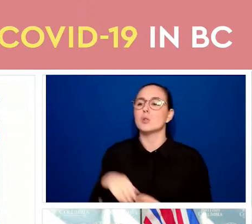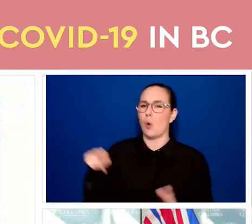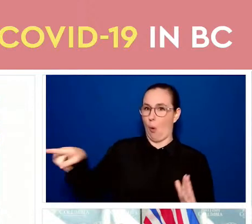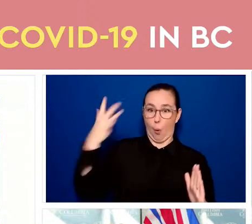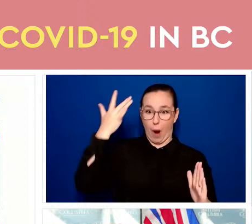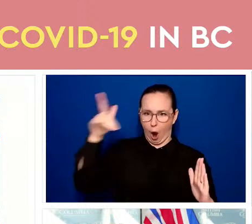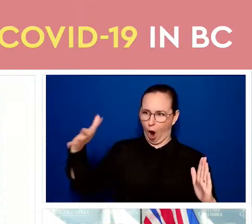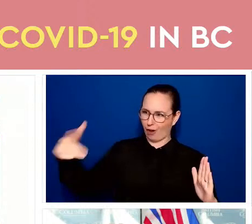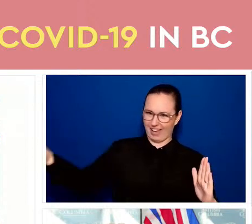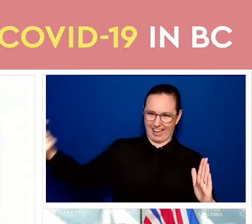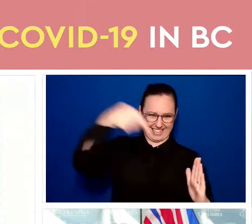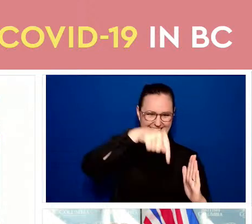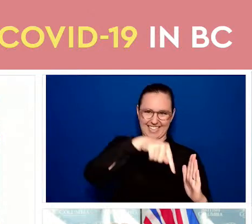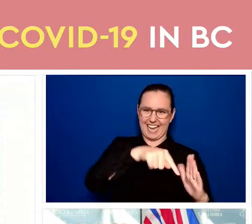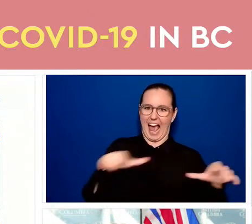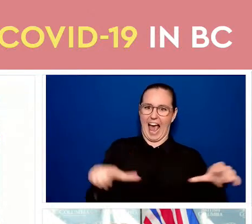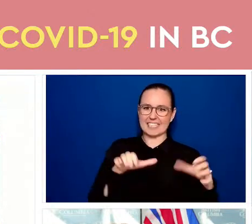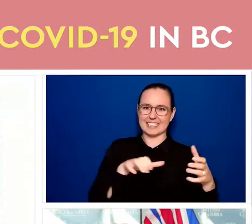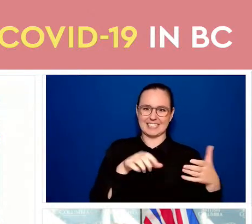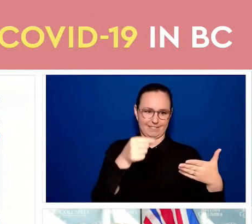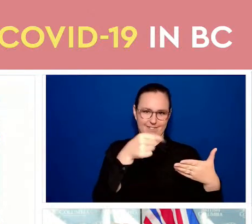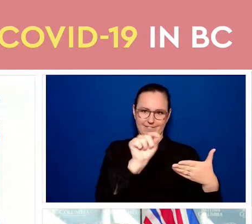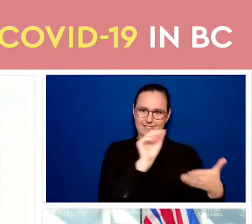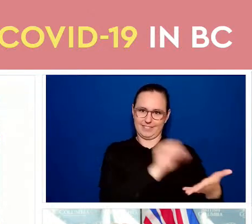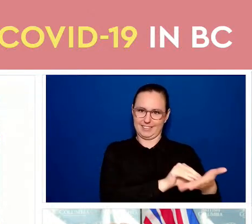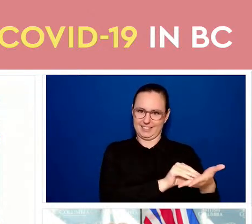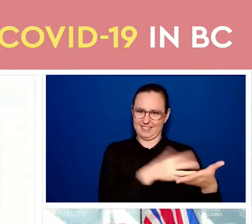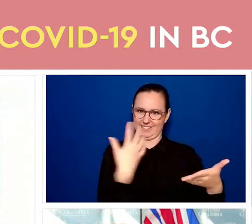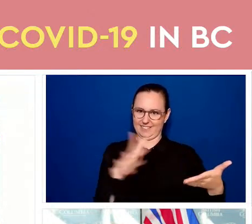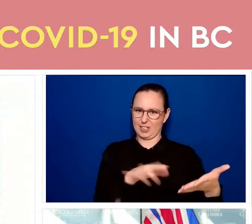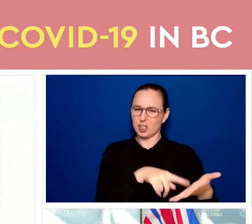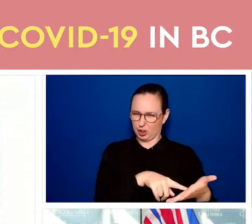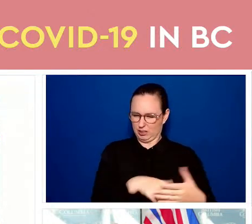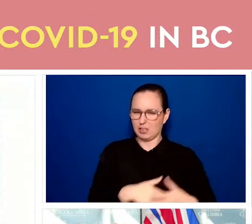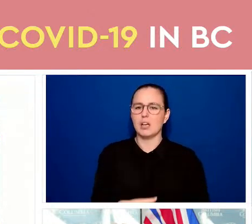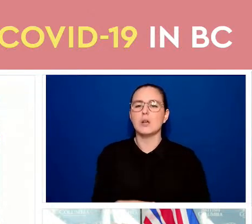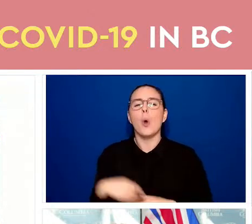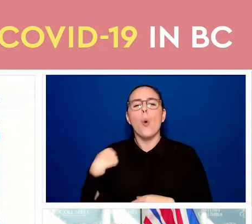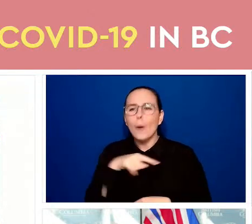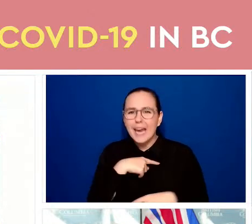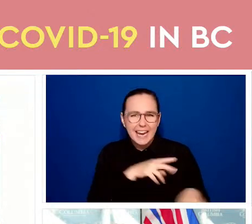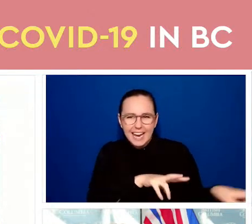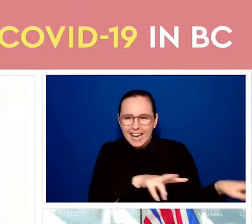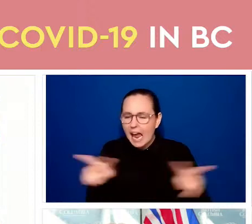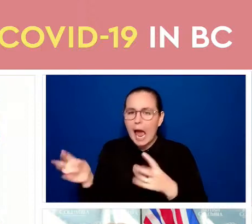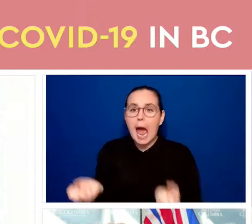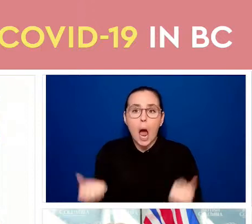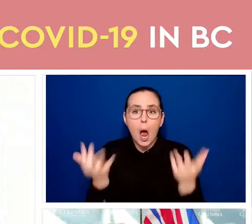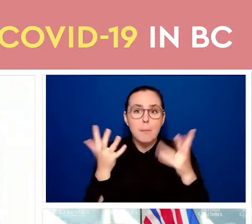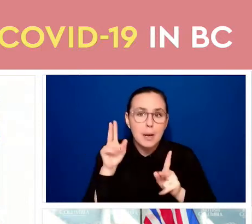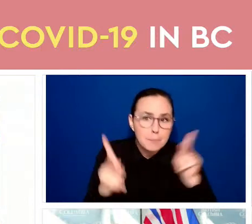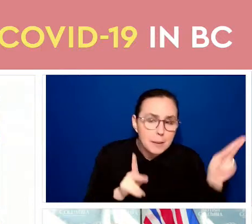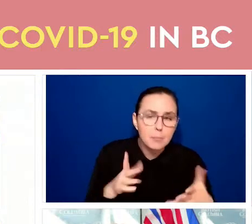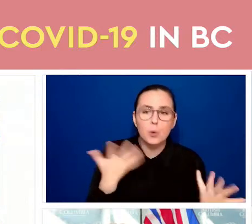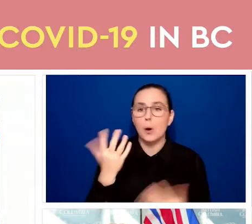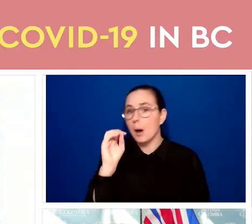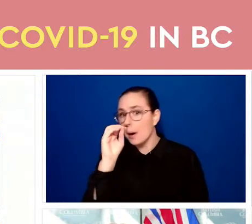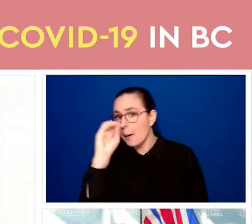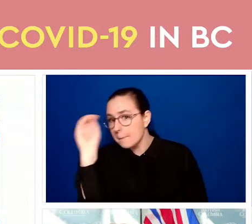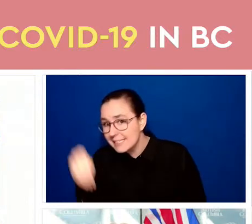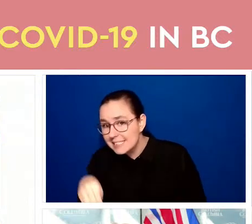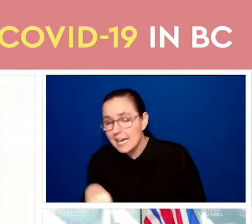It helps us understand the picture of how many people, what percentage of people at different age groups with different